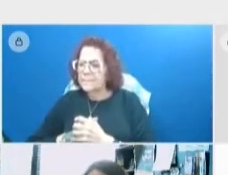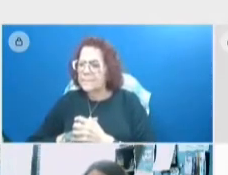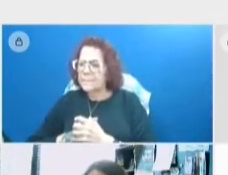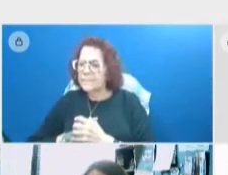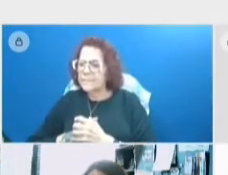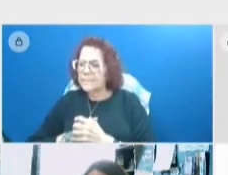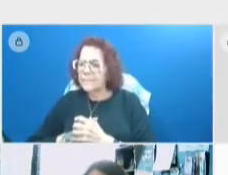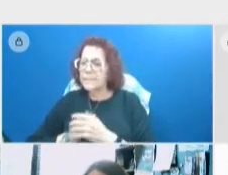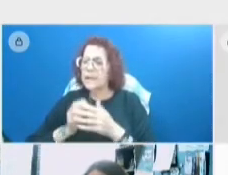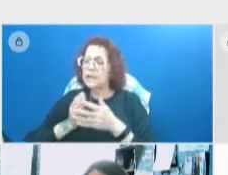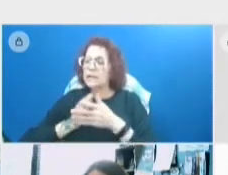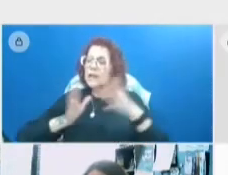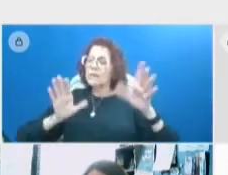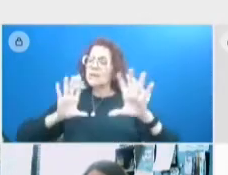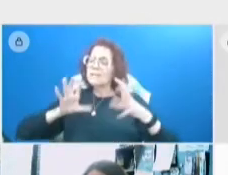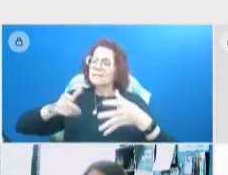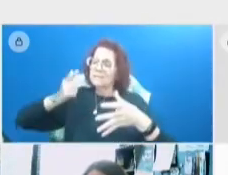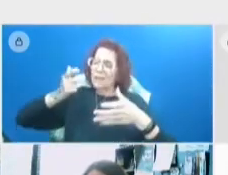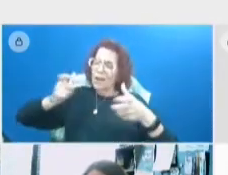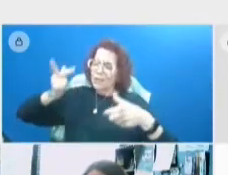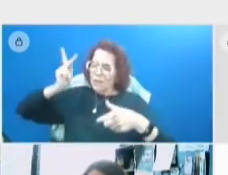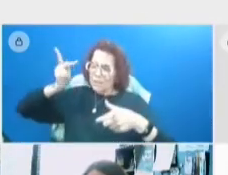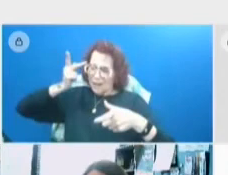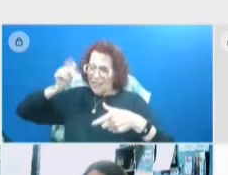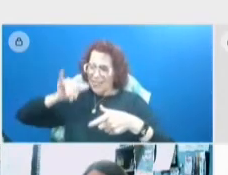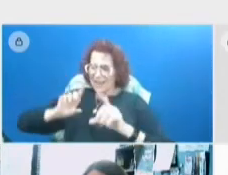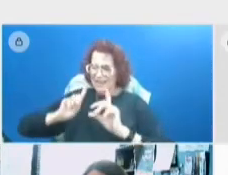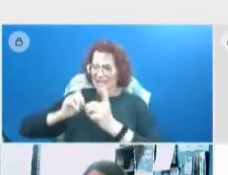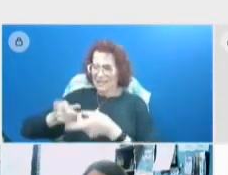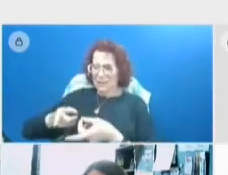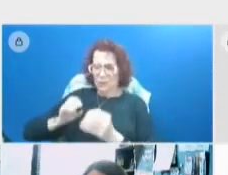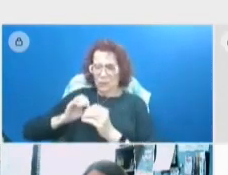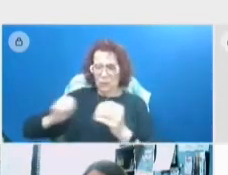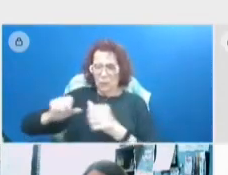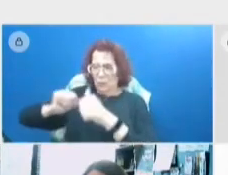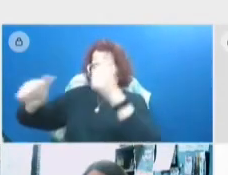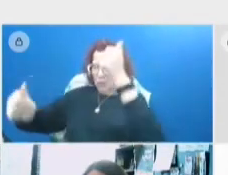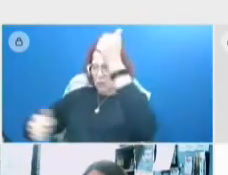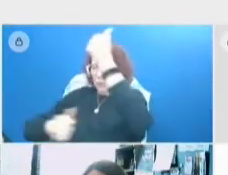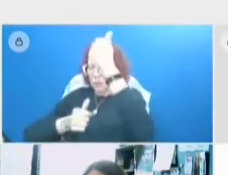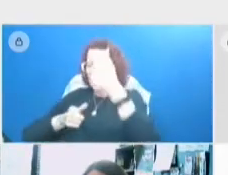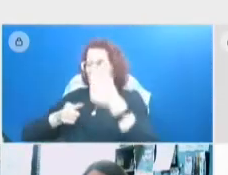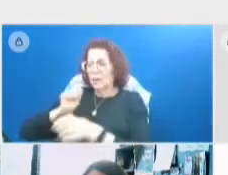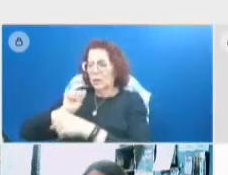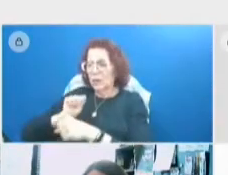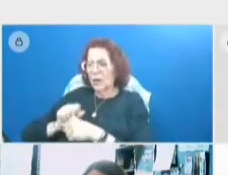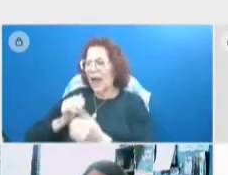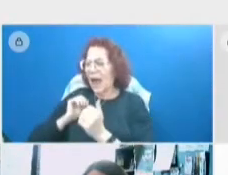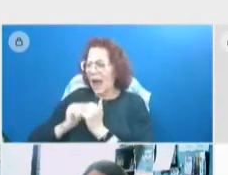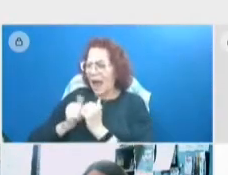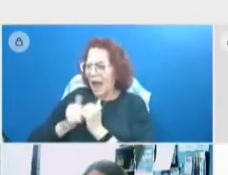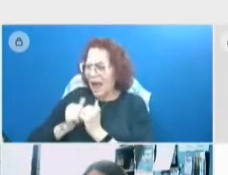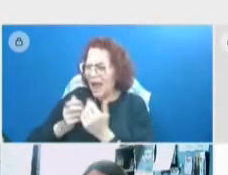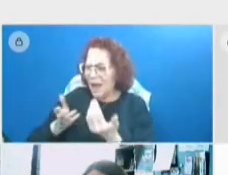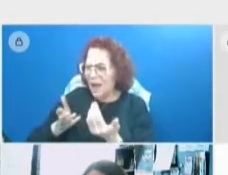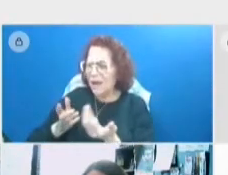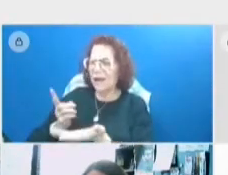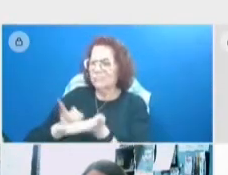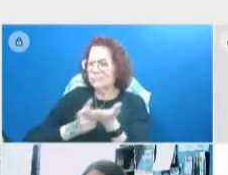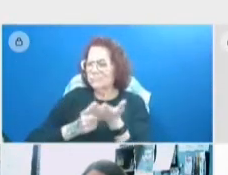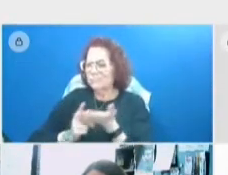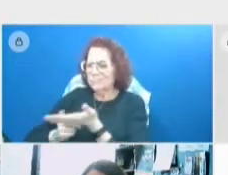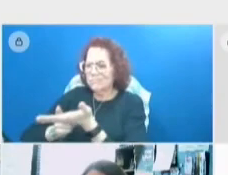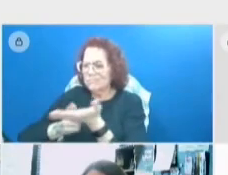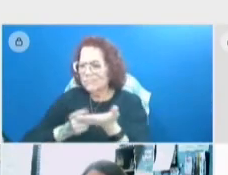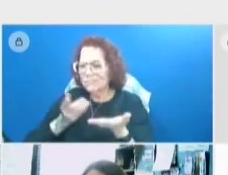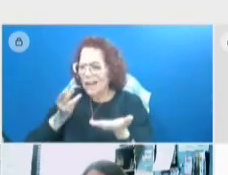contest, how do we read that language? And we either proposed, or we discussed last time, should we consider